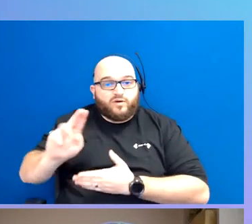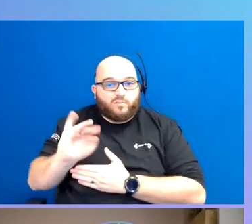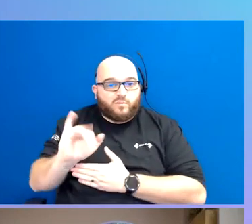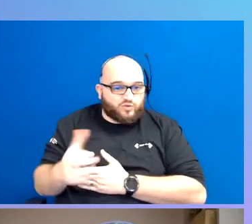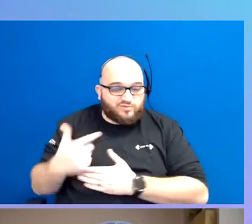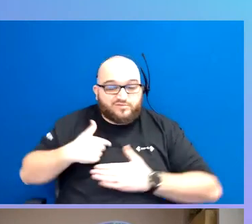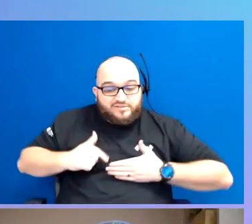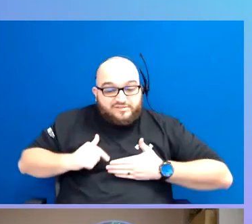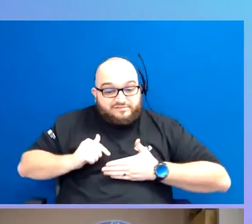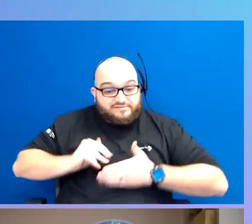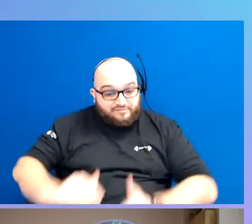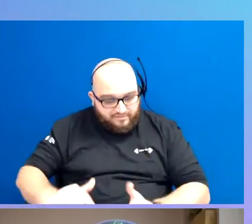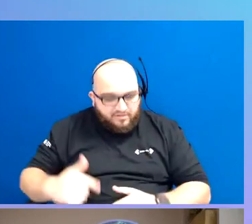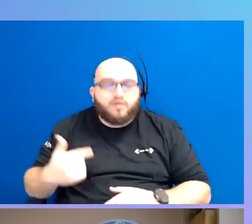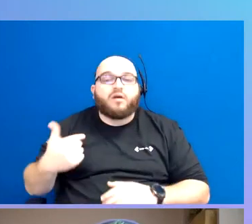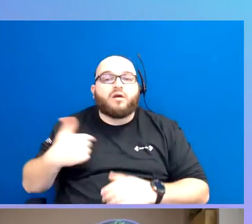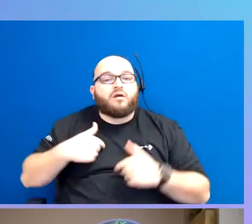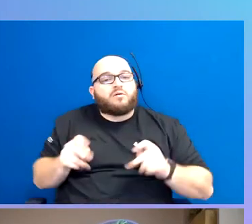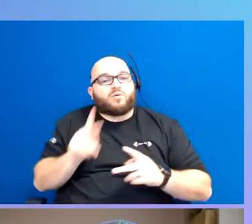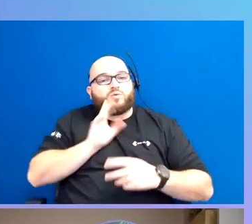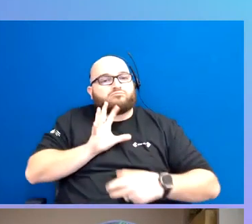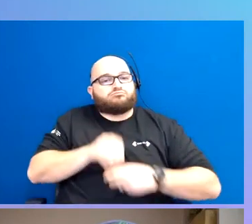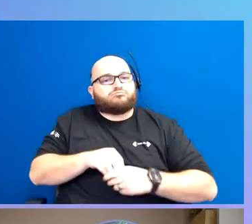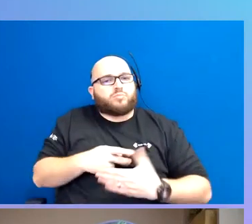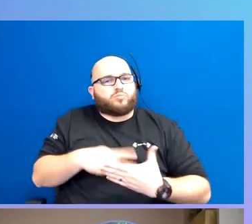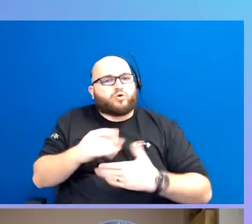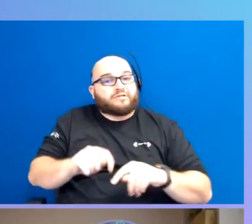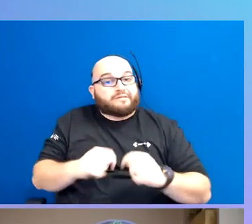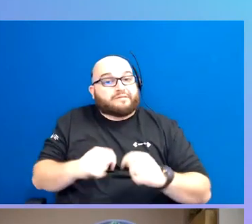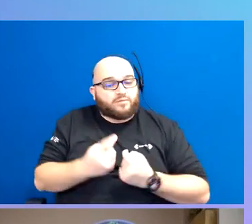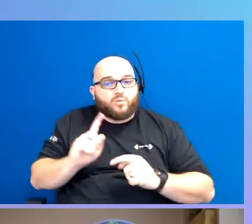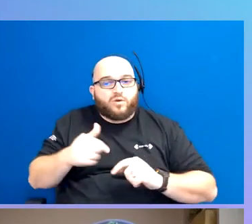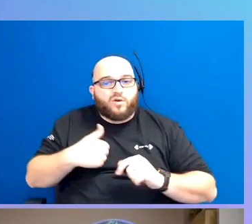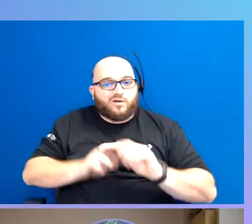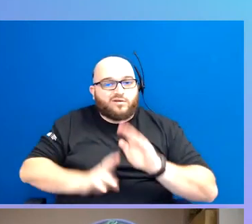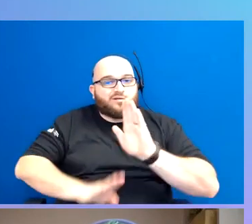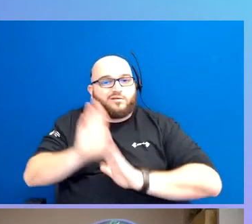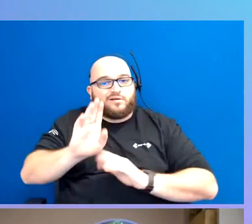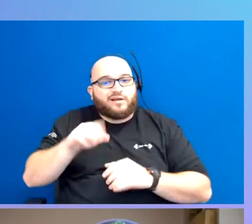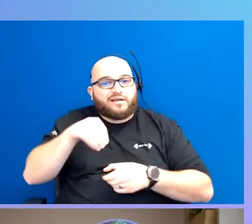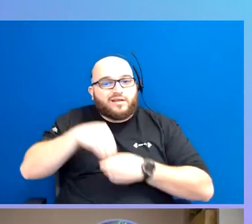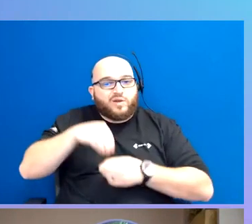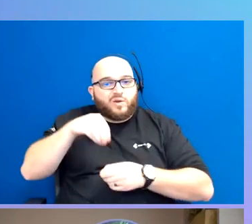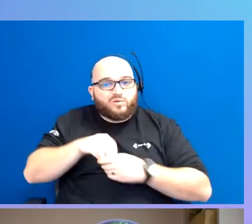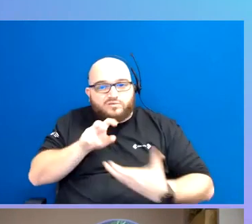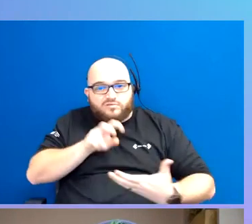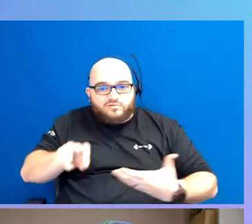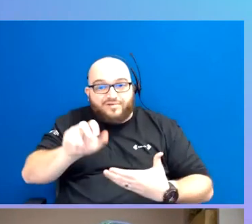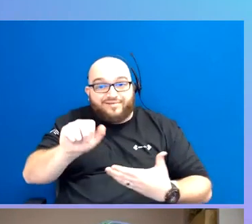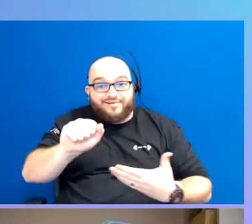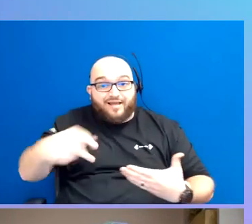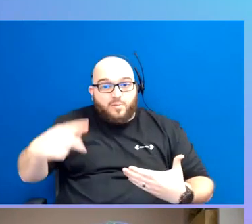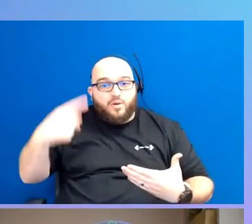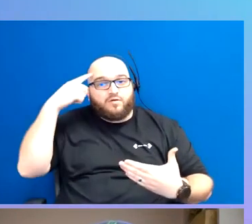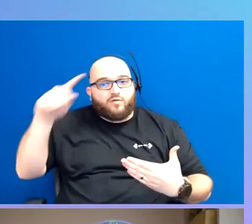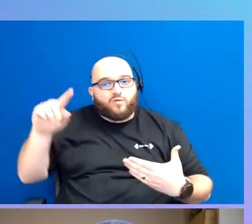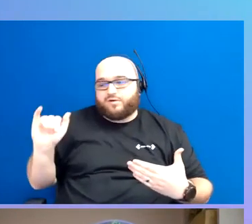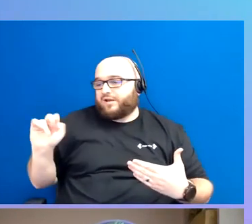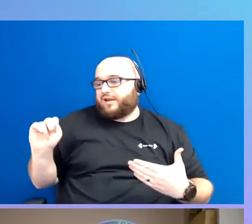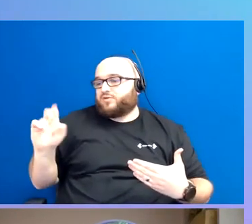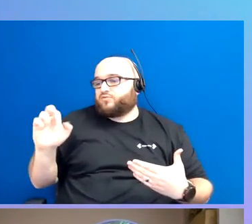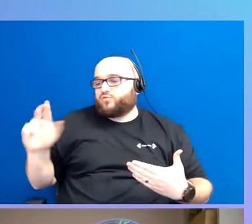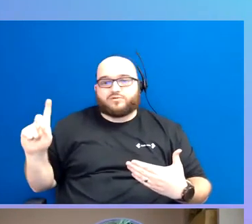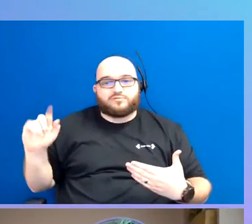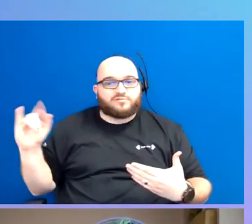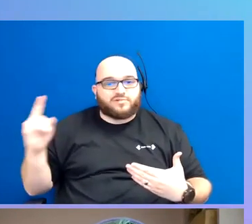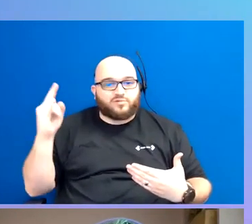there, I had the opportunity to join a project team where we built an indoor navigation app on Android, specifically for